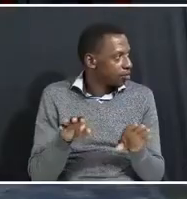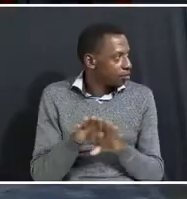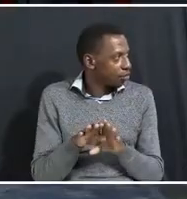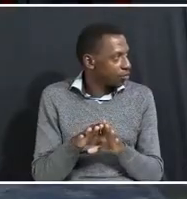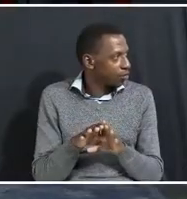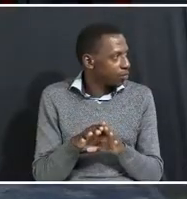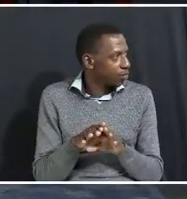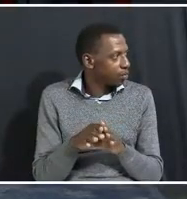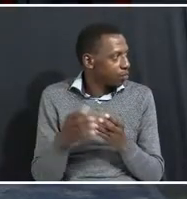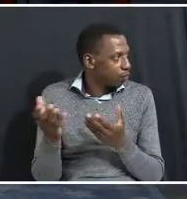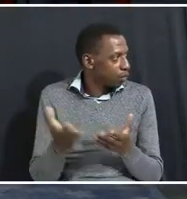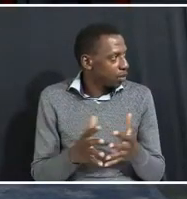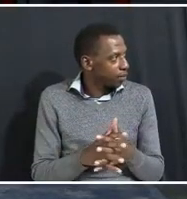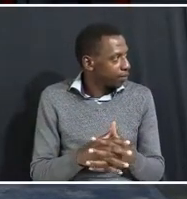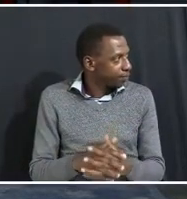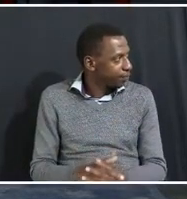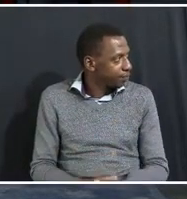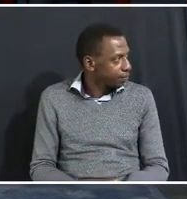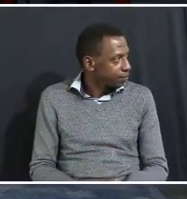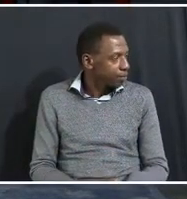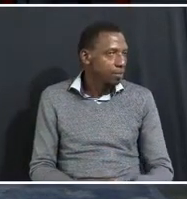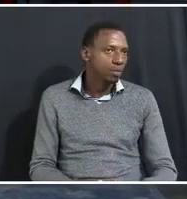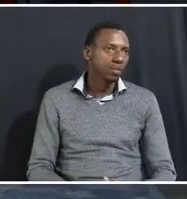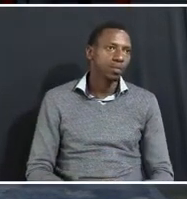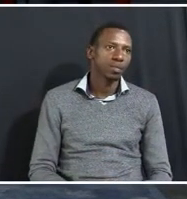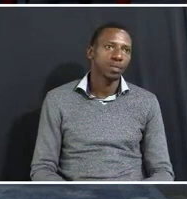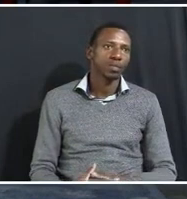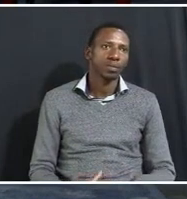prayer. You're most welcome.